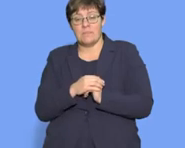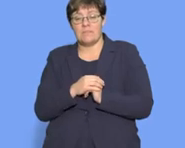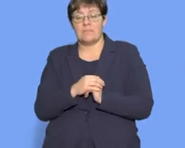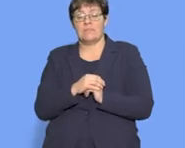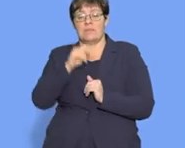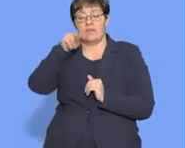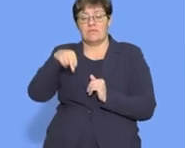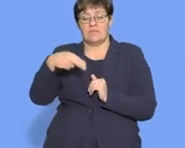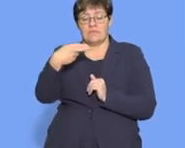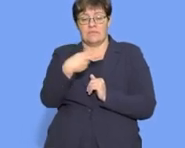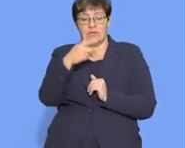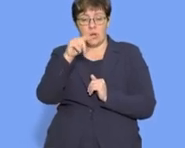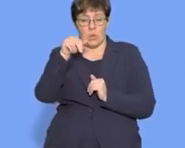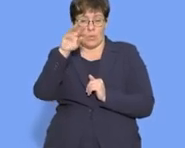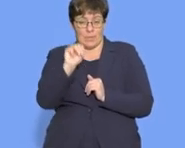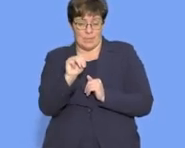phloem.